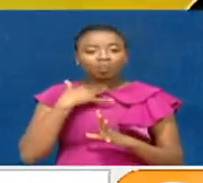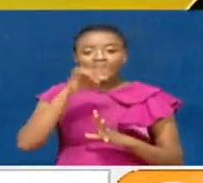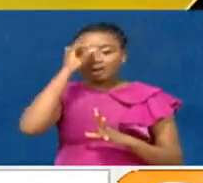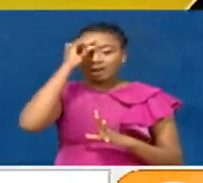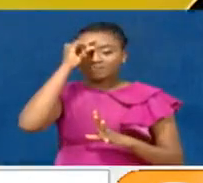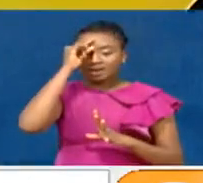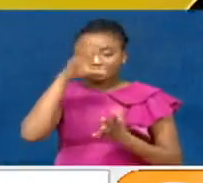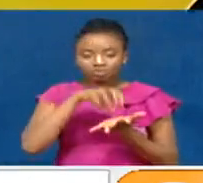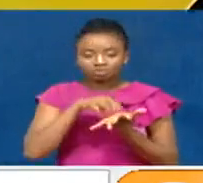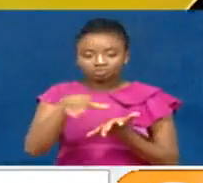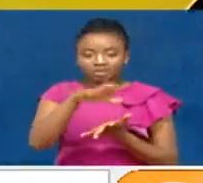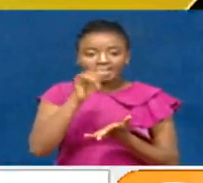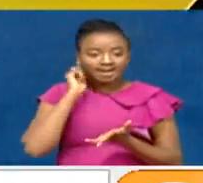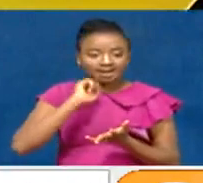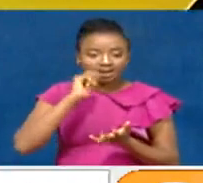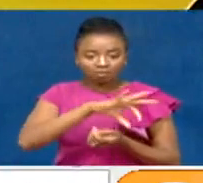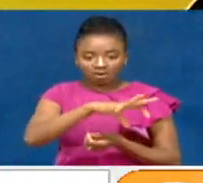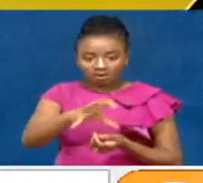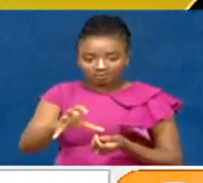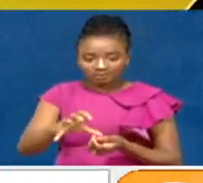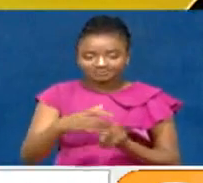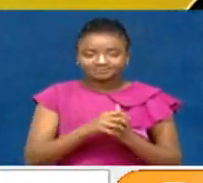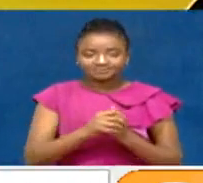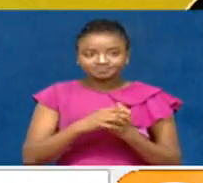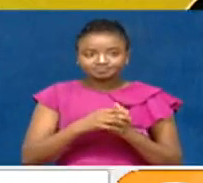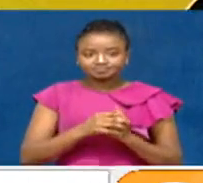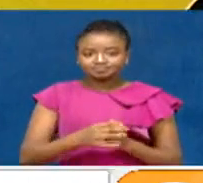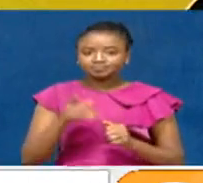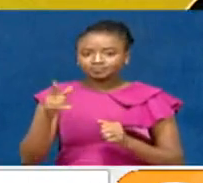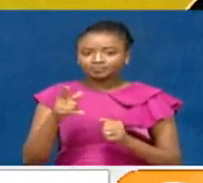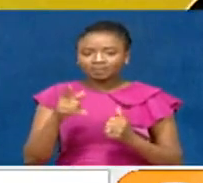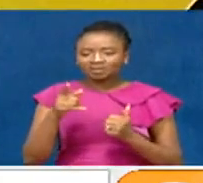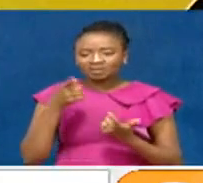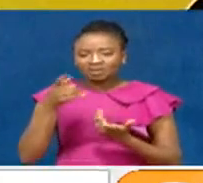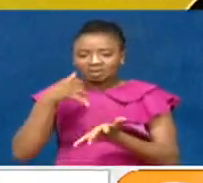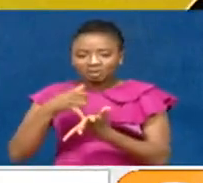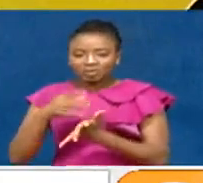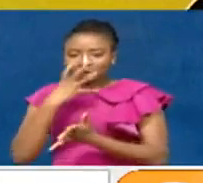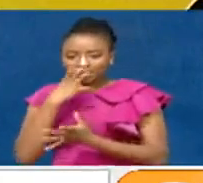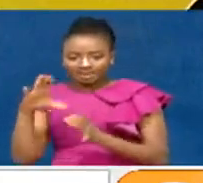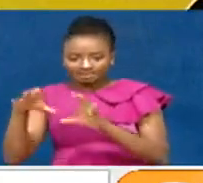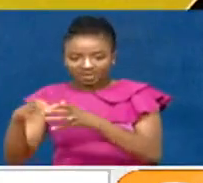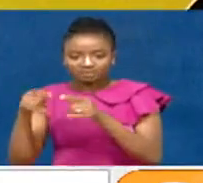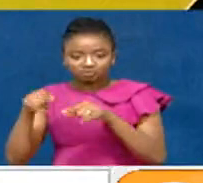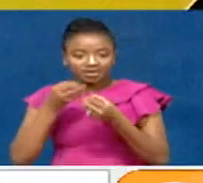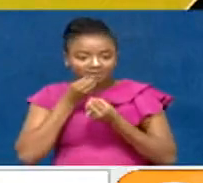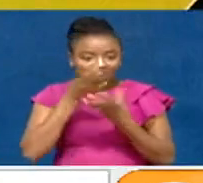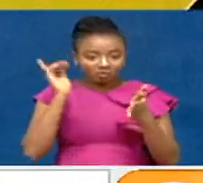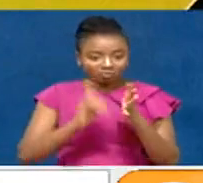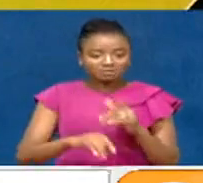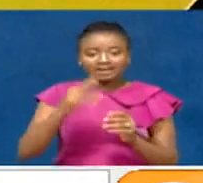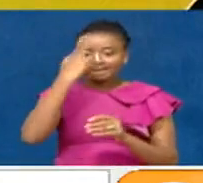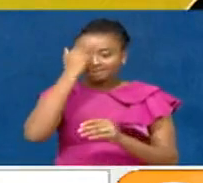seat in the 2022 general elections. Moitalel, who is eyeing the ODM party ticket, reiterated today that the